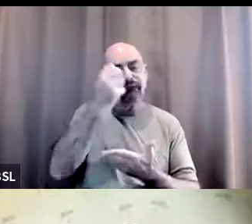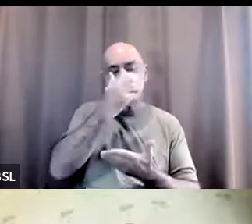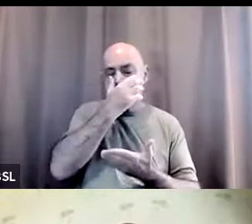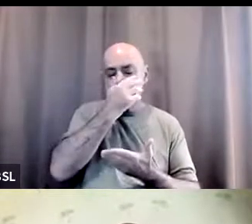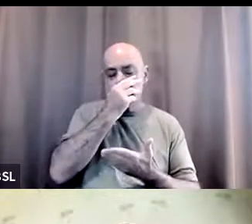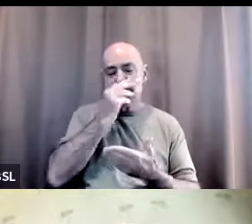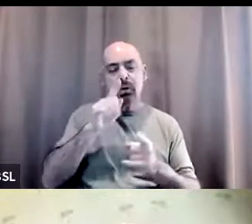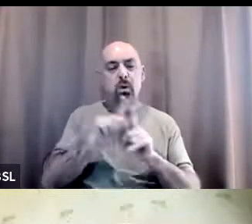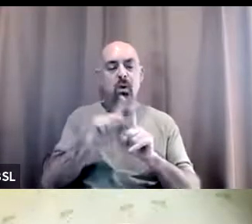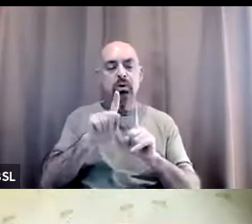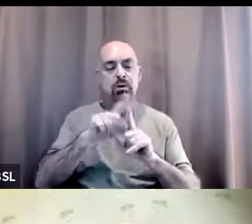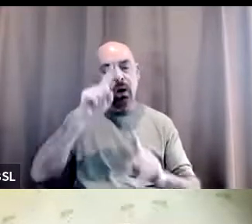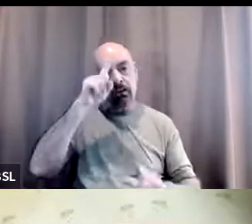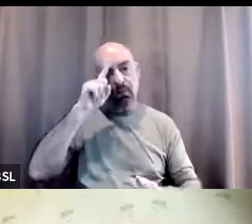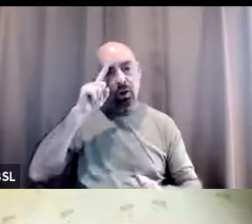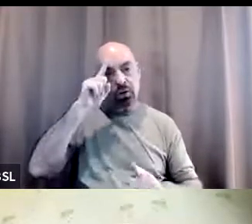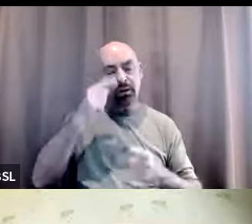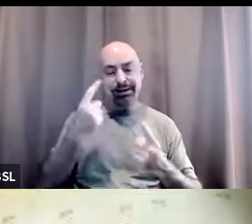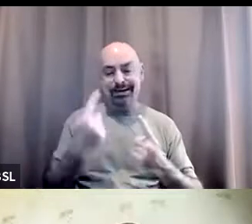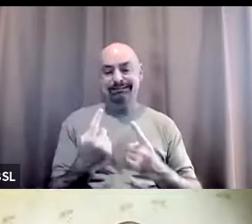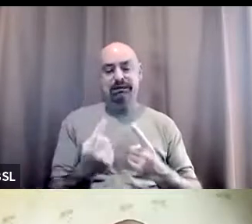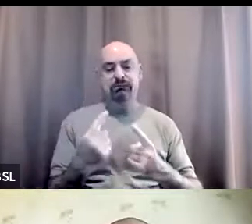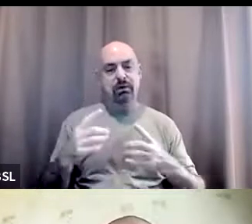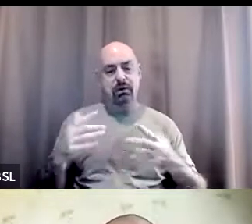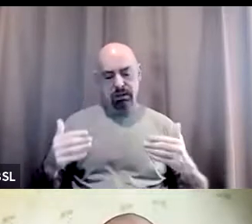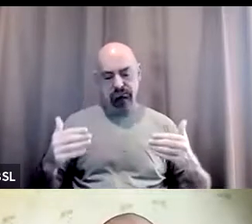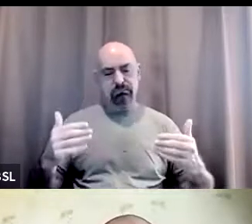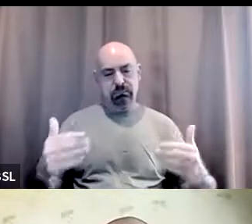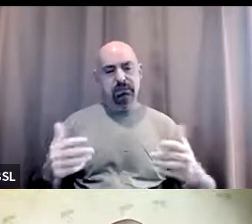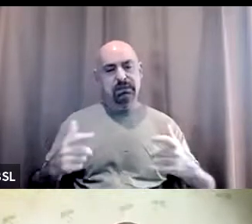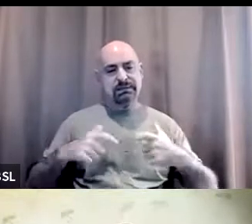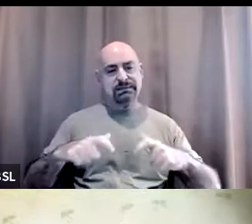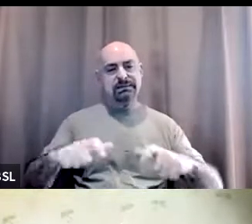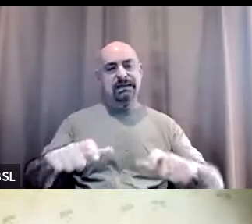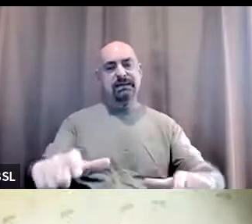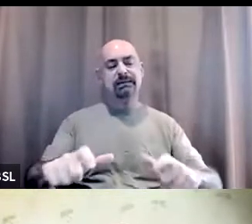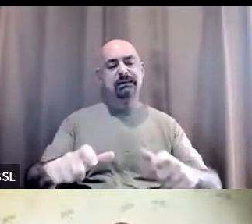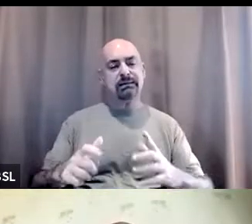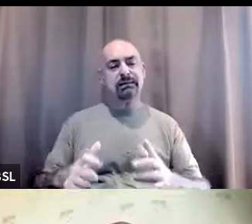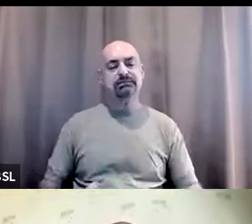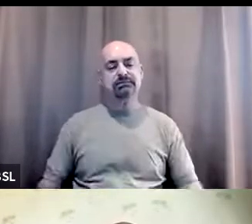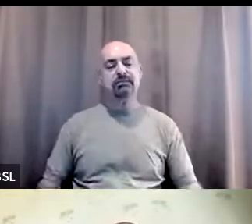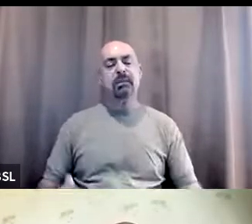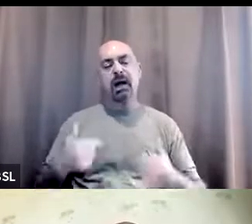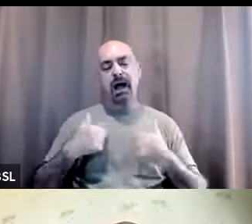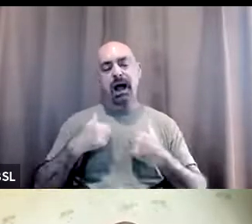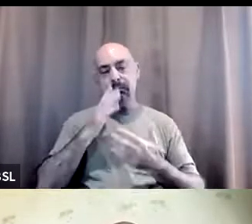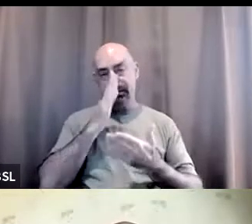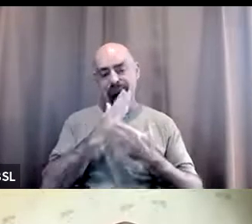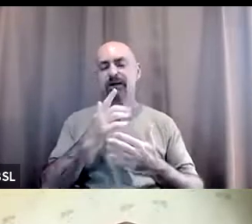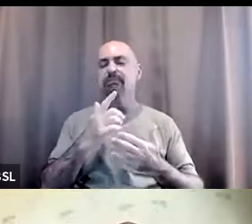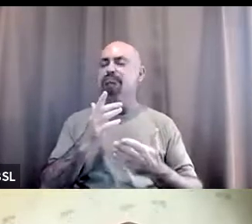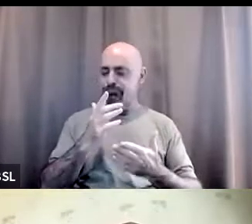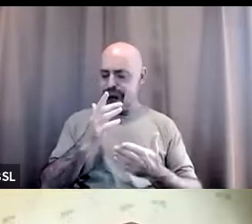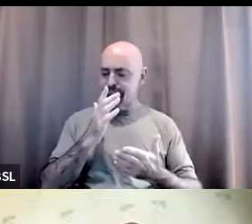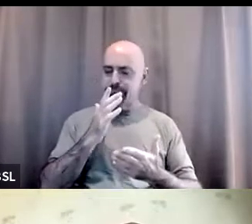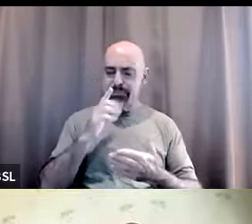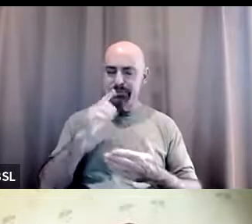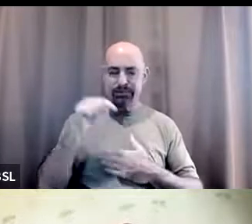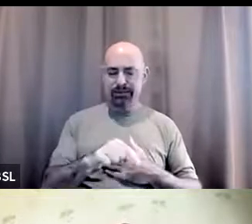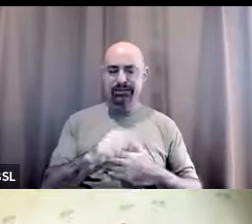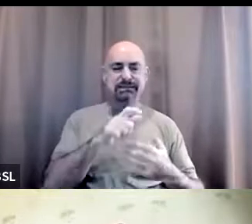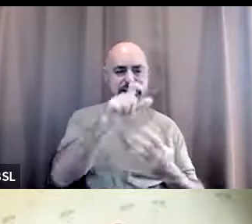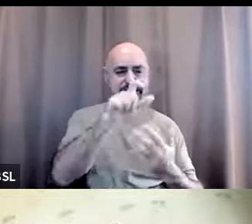Mongolia to advance the Sustainable Development Goals. So I really believe this case study makes